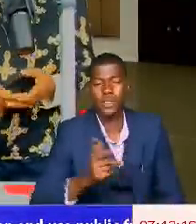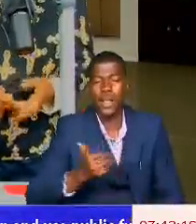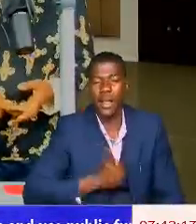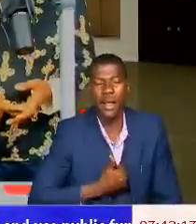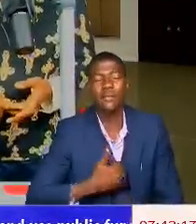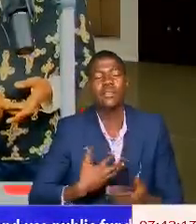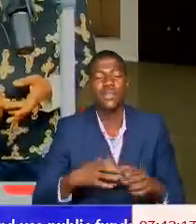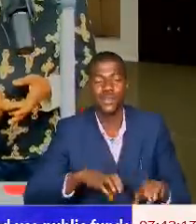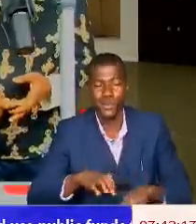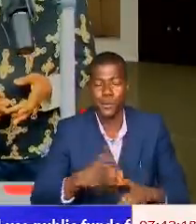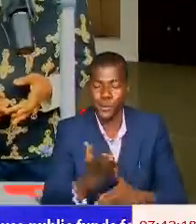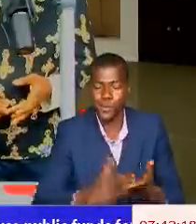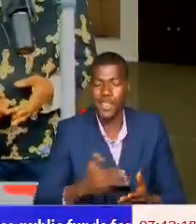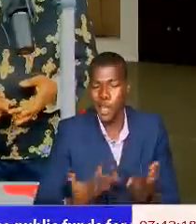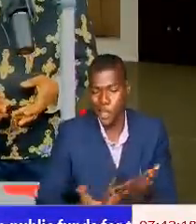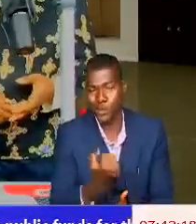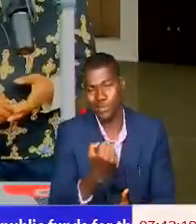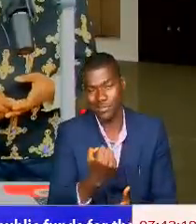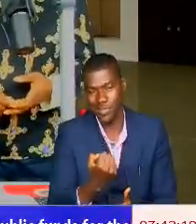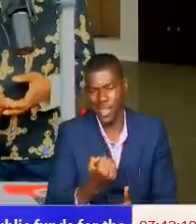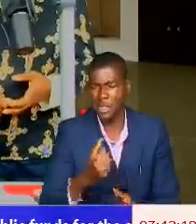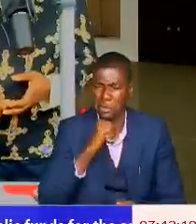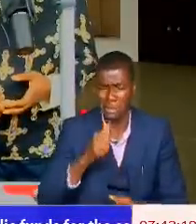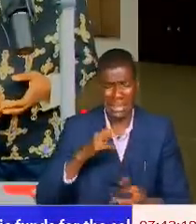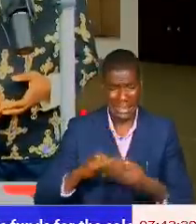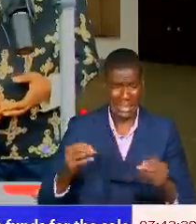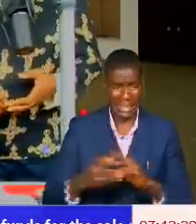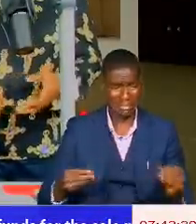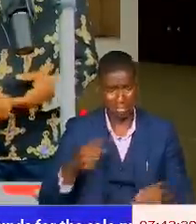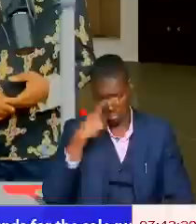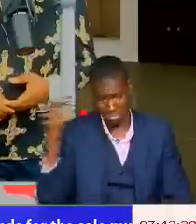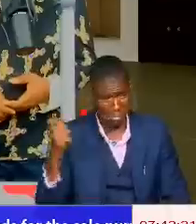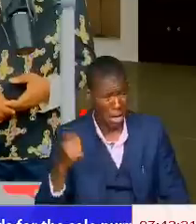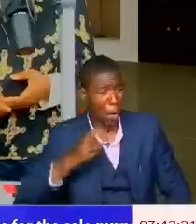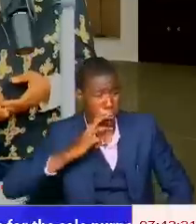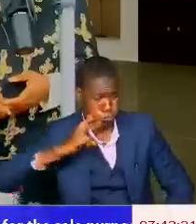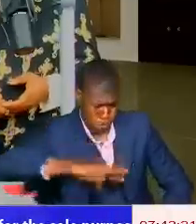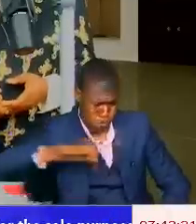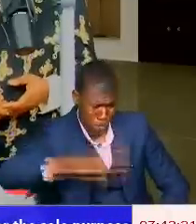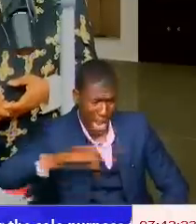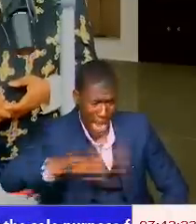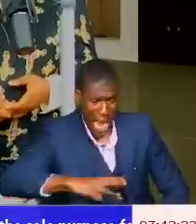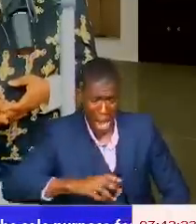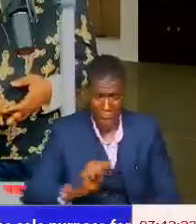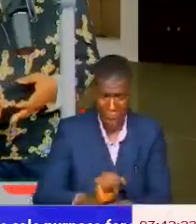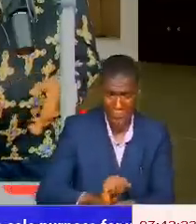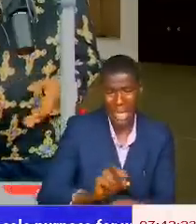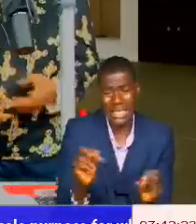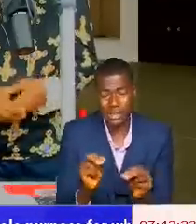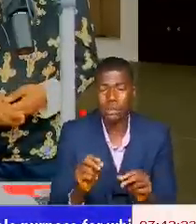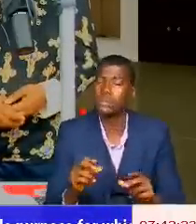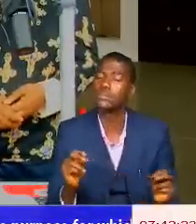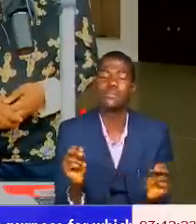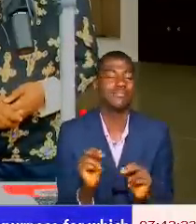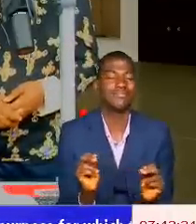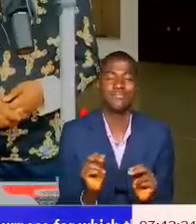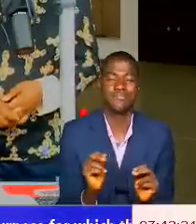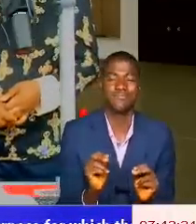and something new. No talk say because na rainy season. Even self, as you be say na rainy season, now you suppose work hard